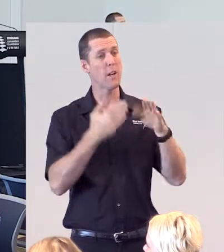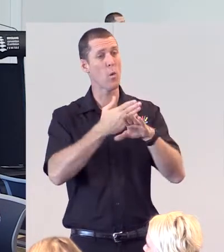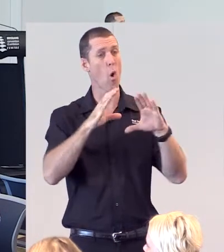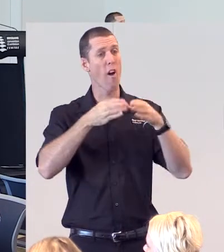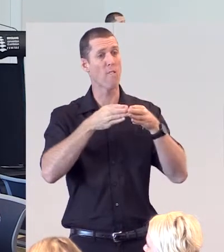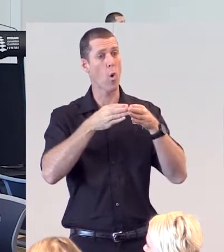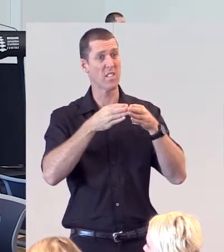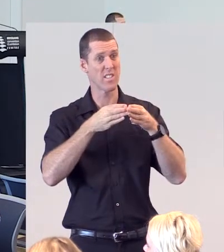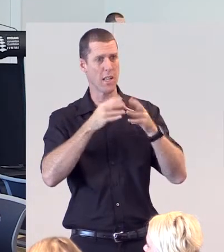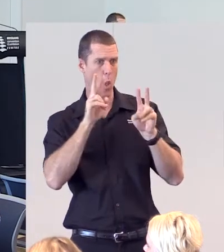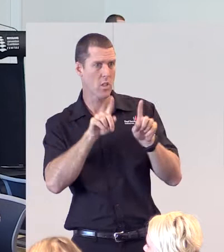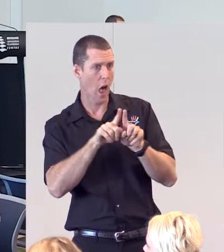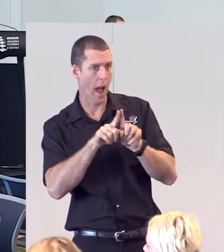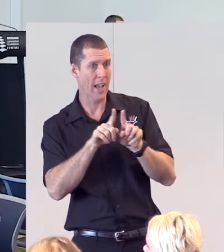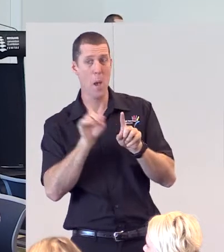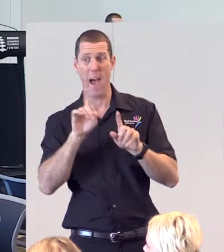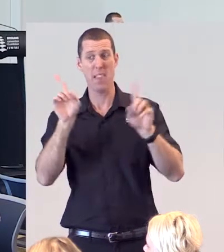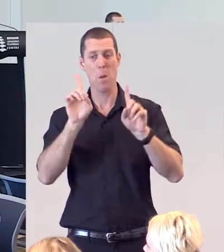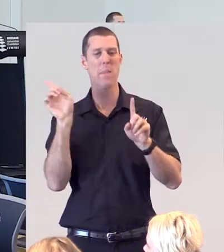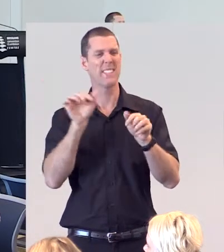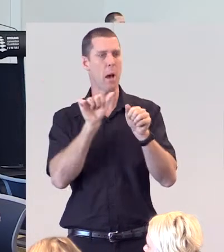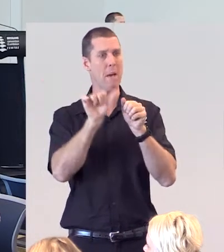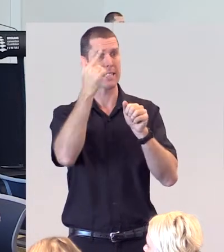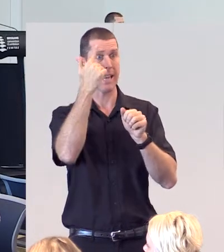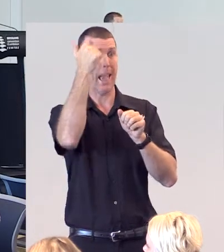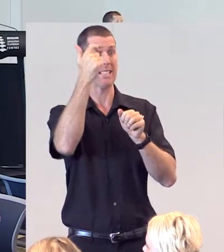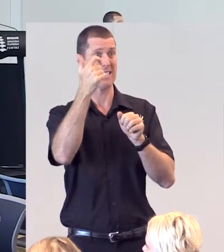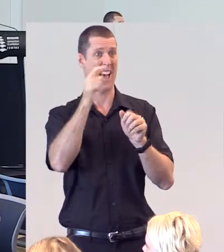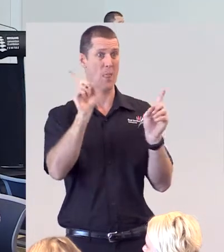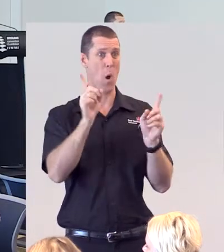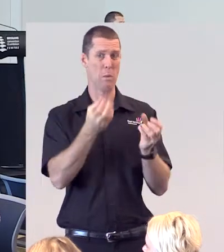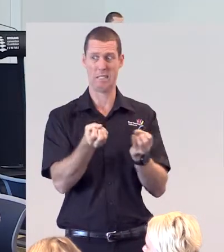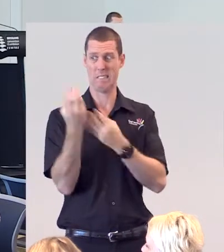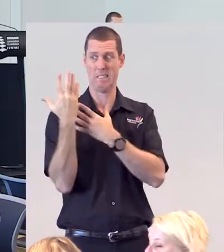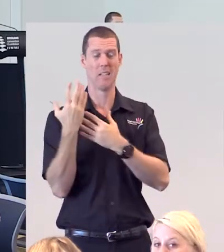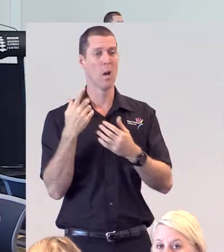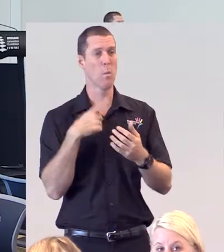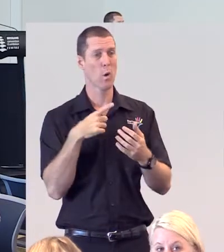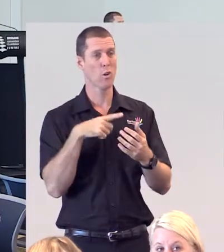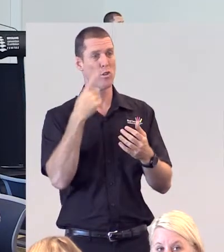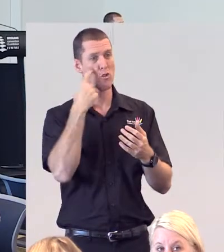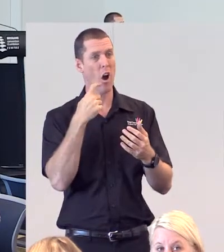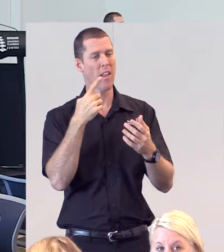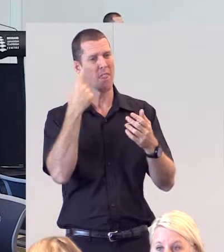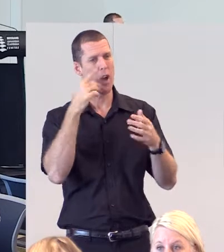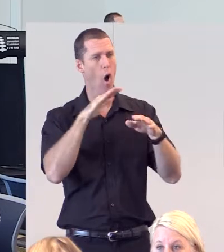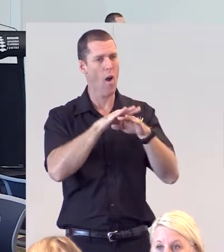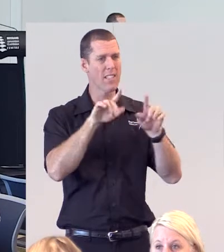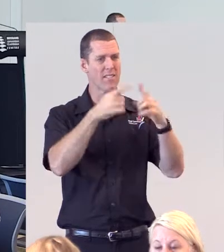looking, but really at the moment that's our best guess, because that could actually be split across aged and community